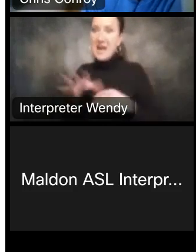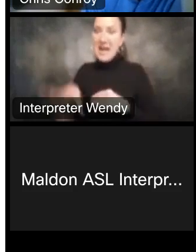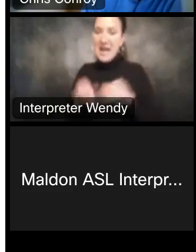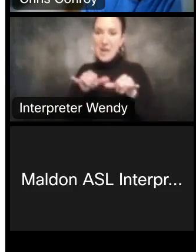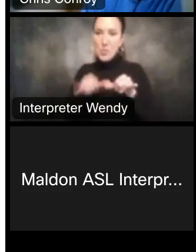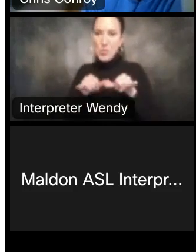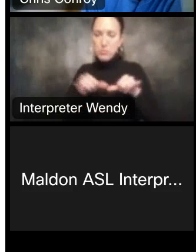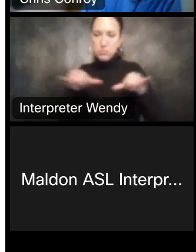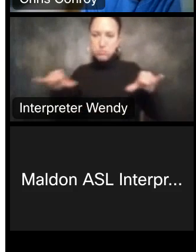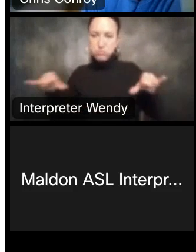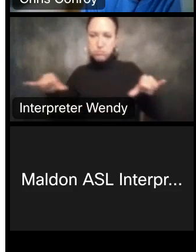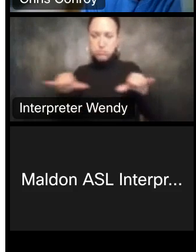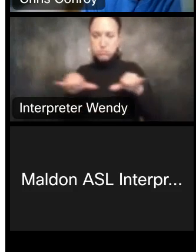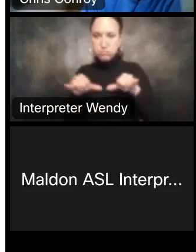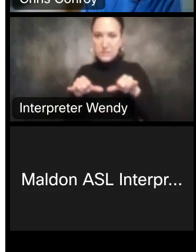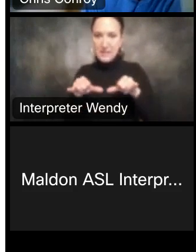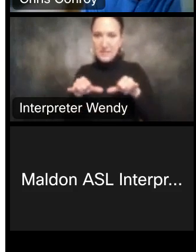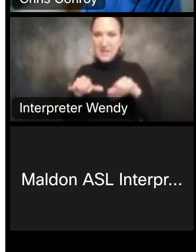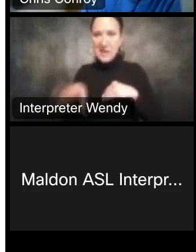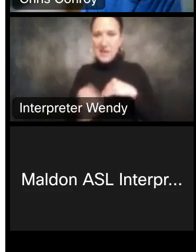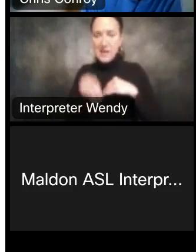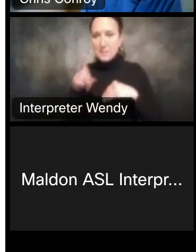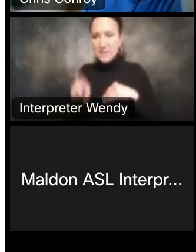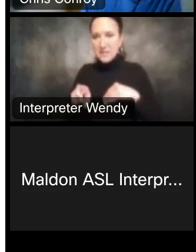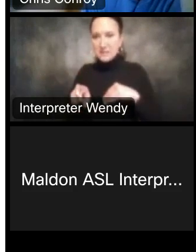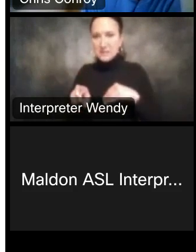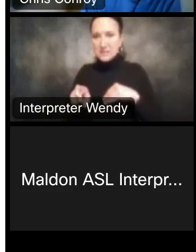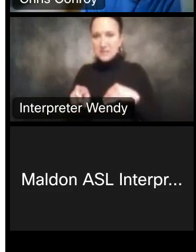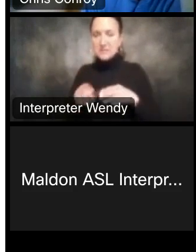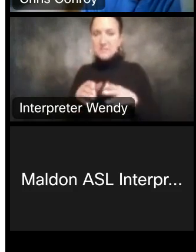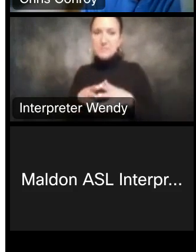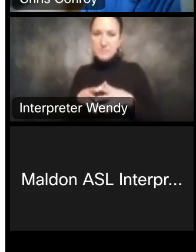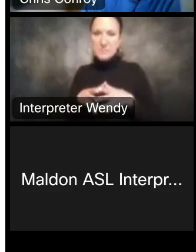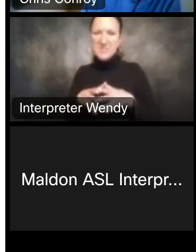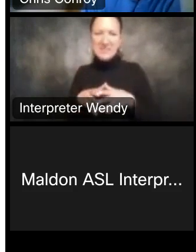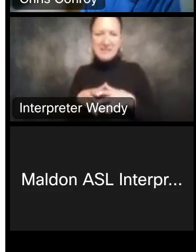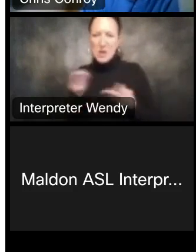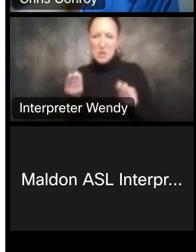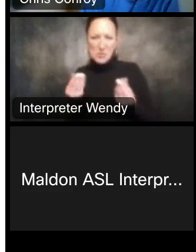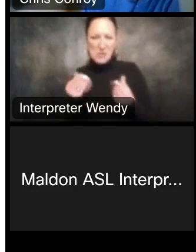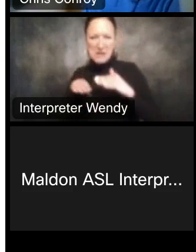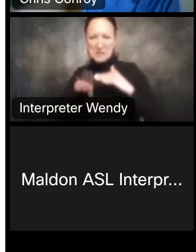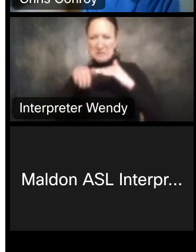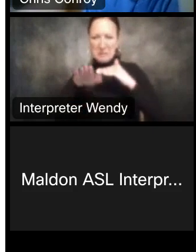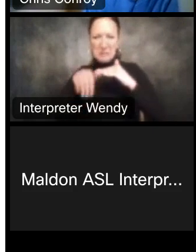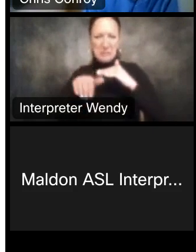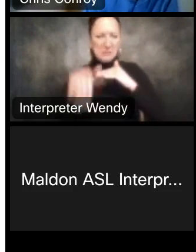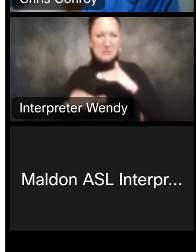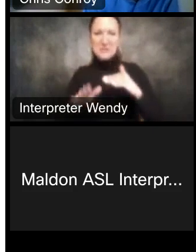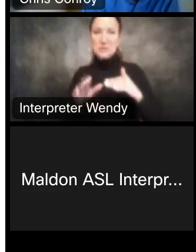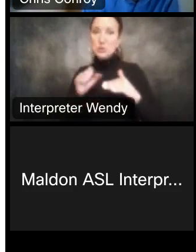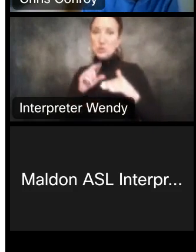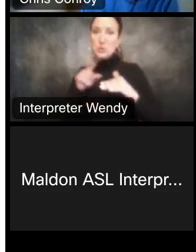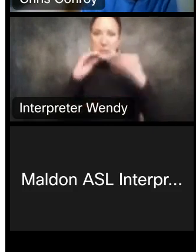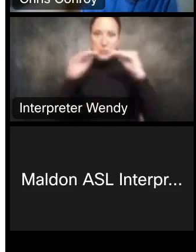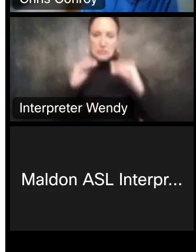outside of the existing barrier there, as shown on this image. It's an area of poor ground conditions, and so that would be a significant retaining